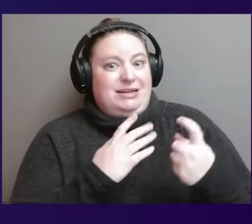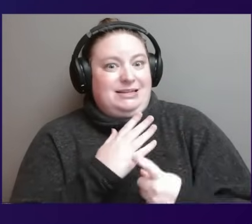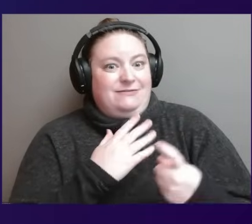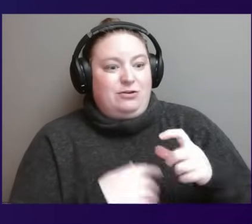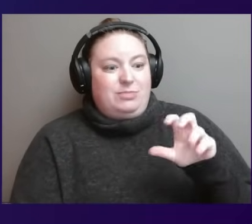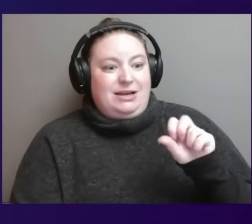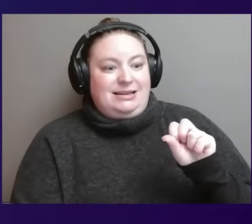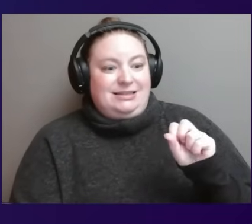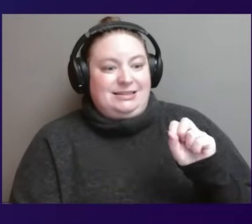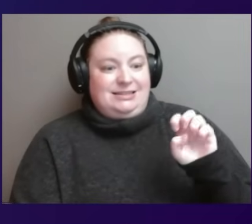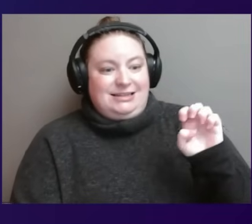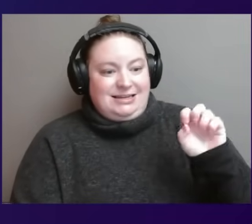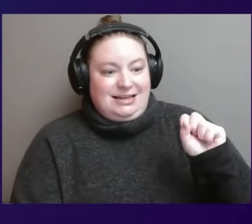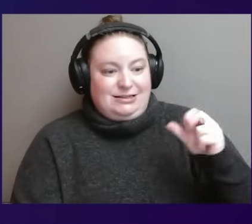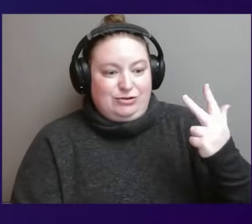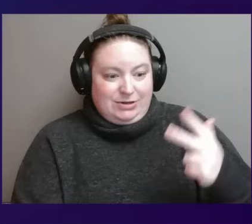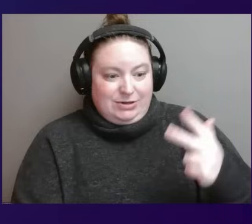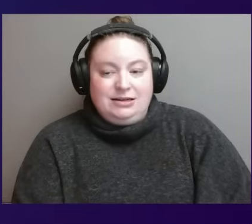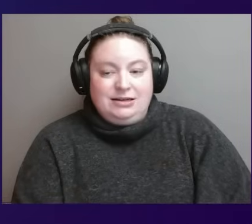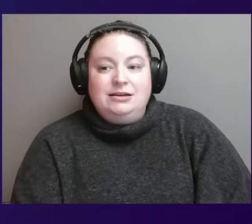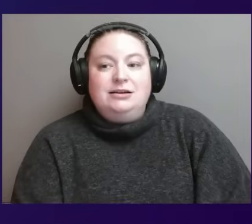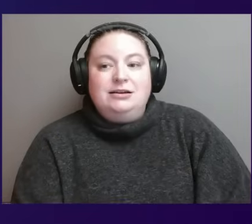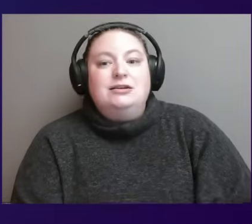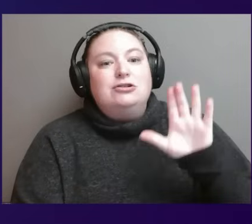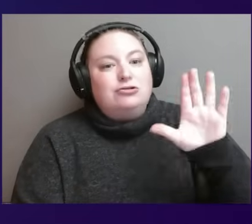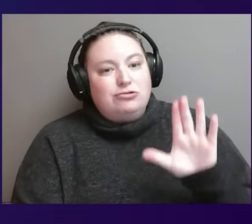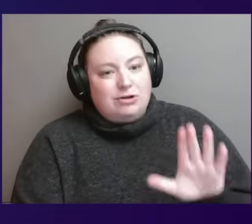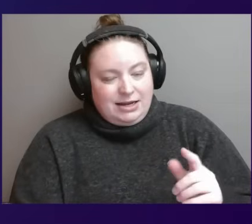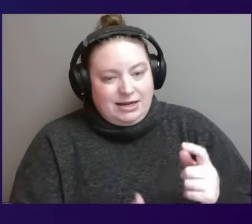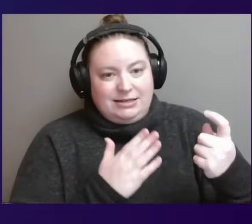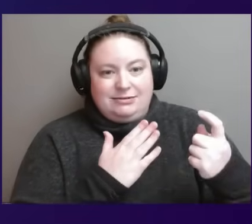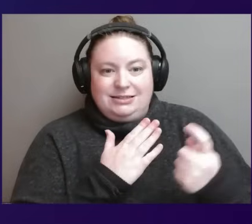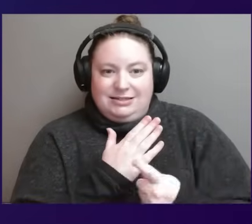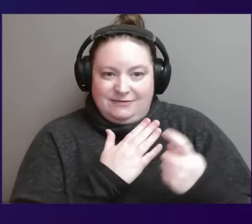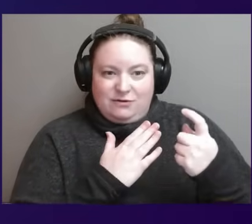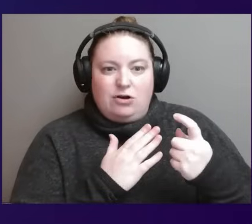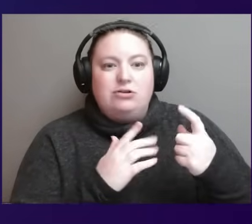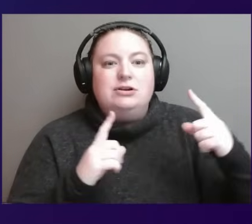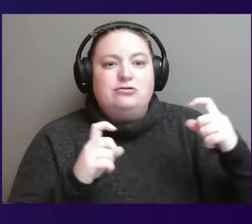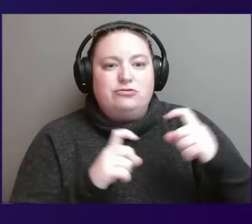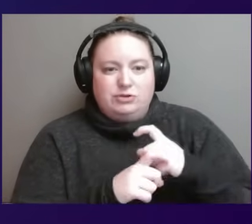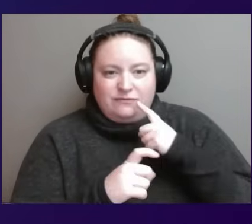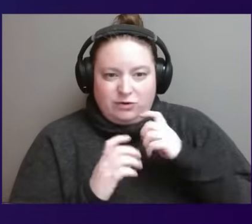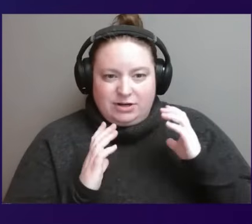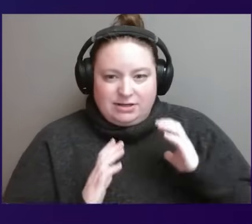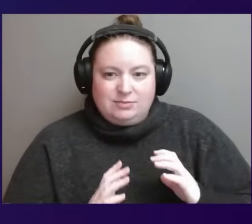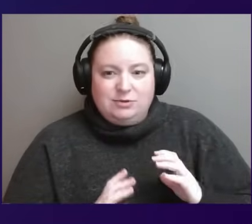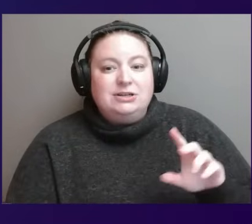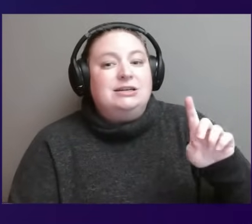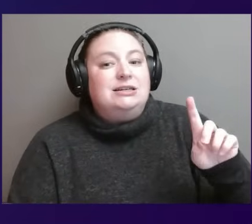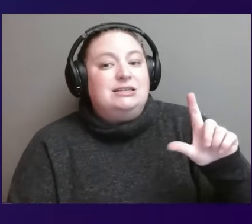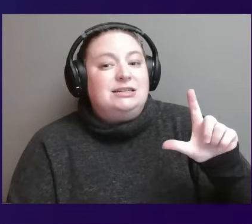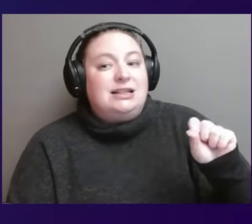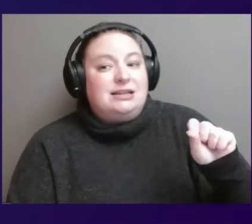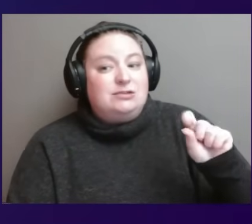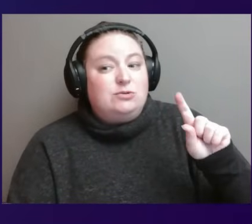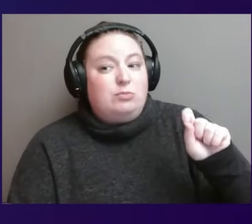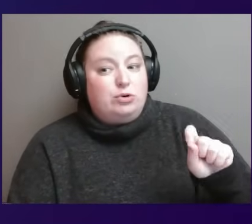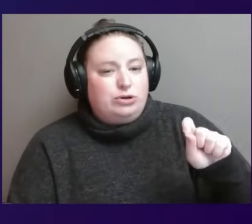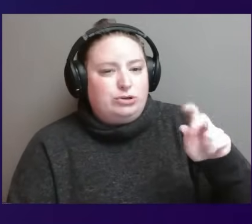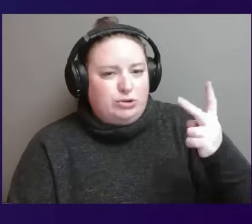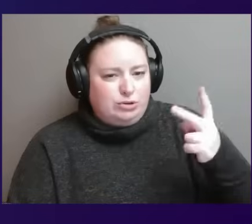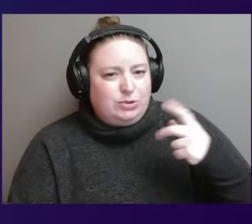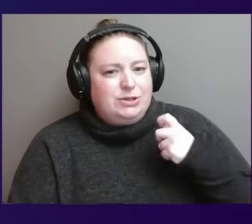great baseline default encryption offering for all customers. TLS 1.2 is the new minimum TLS